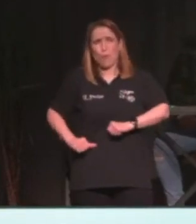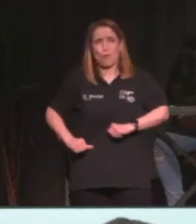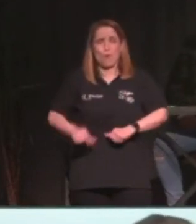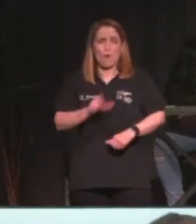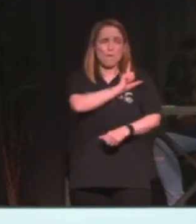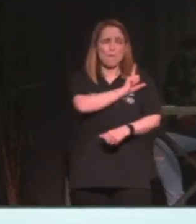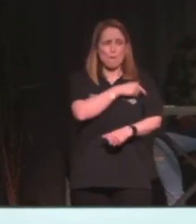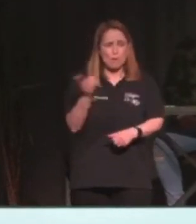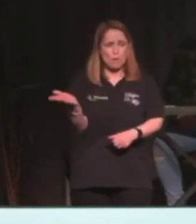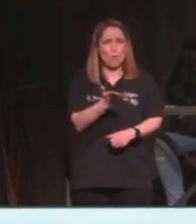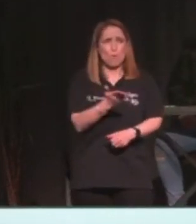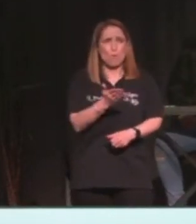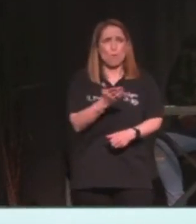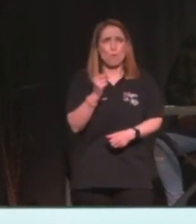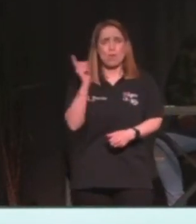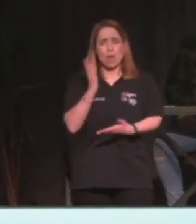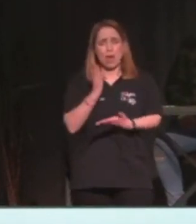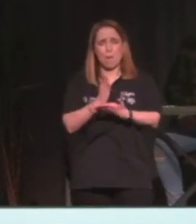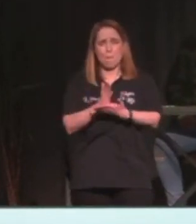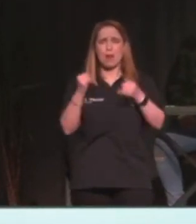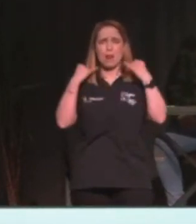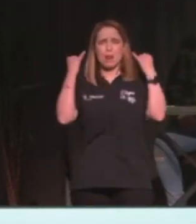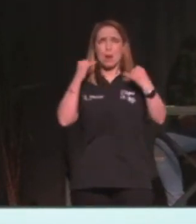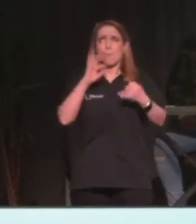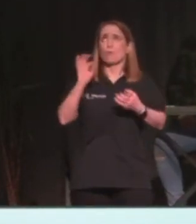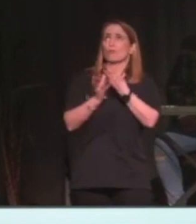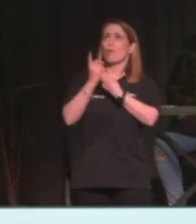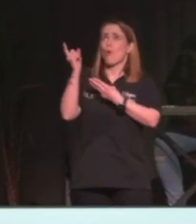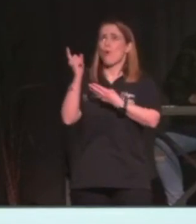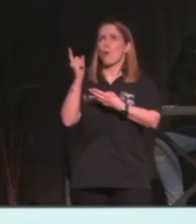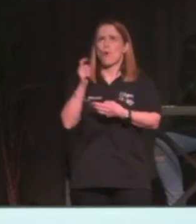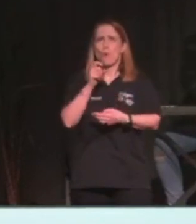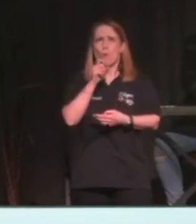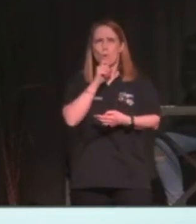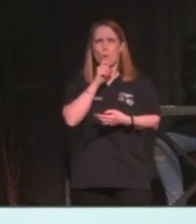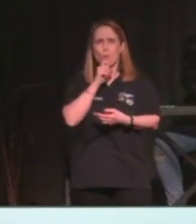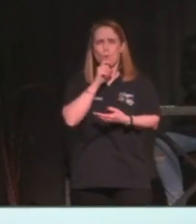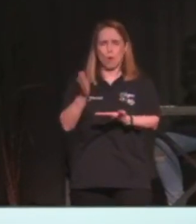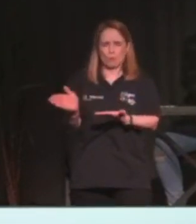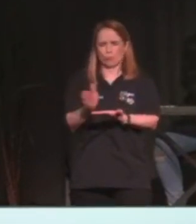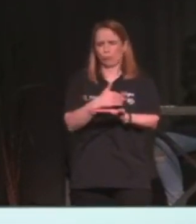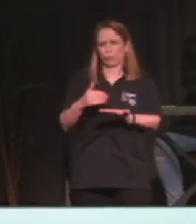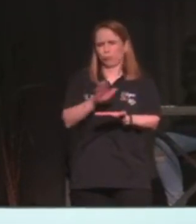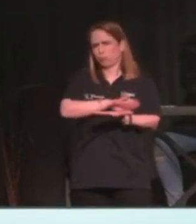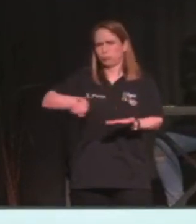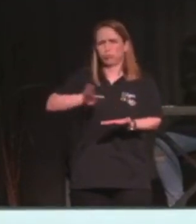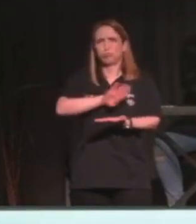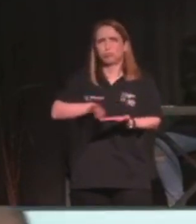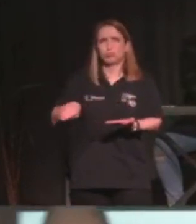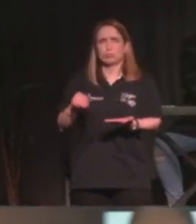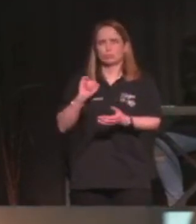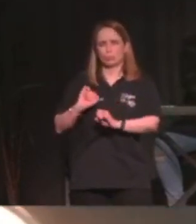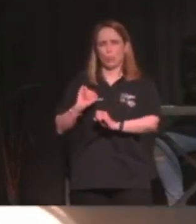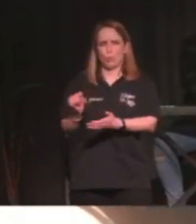He's the Lamb of God that takes away the sin. And so if you're sin conscious today, he's the one that's going to carry this